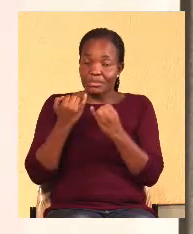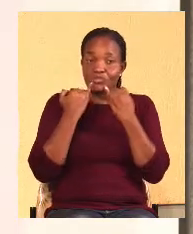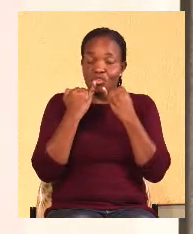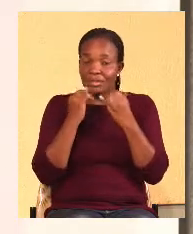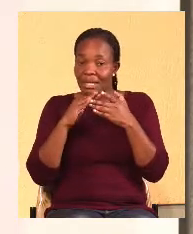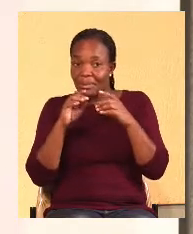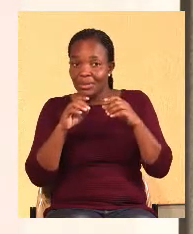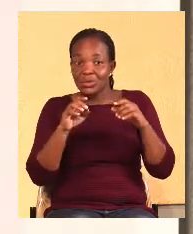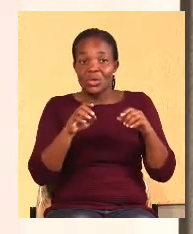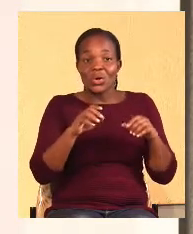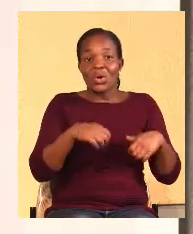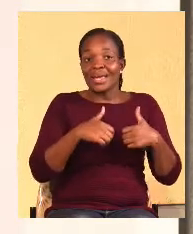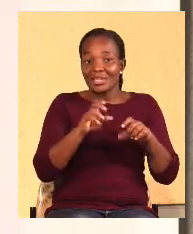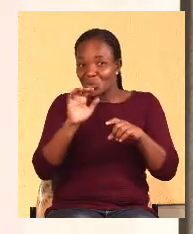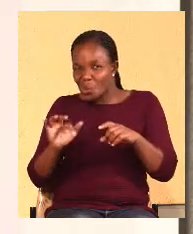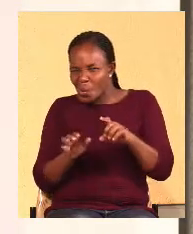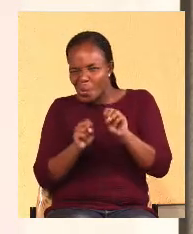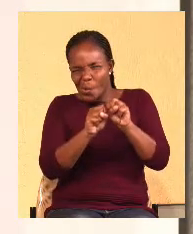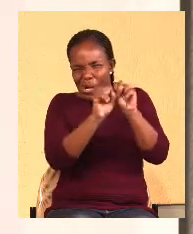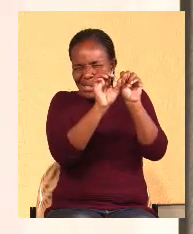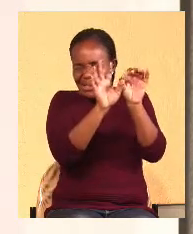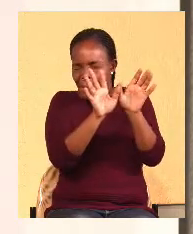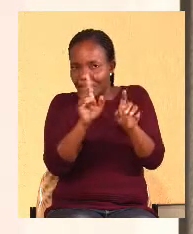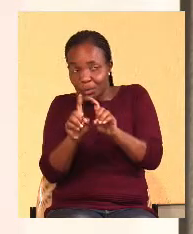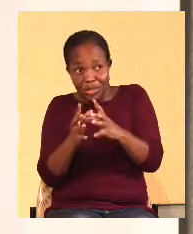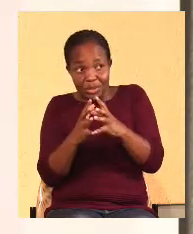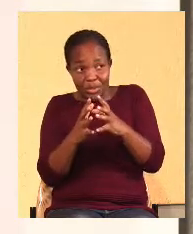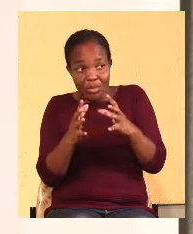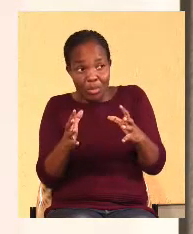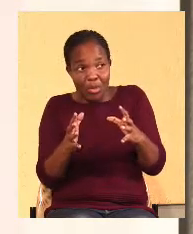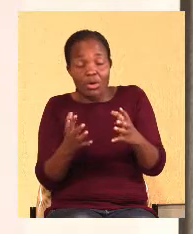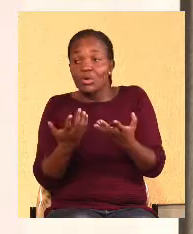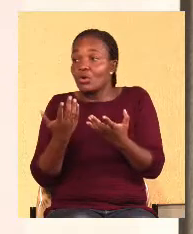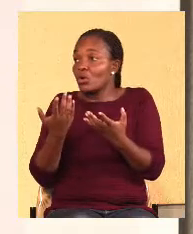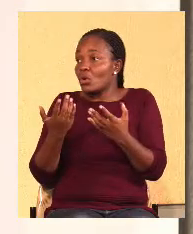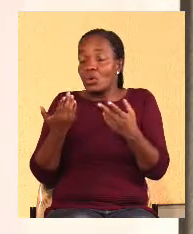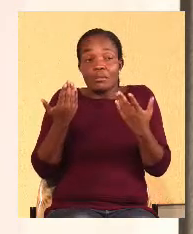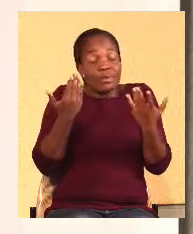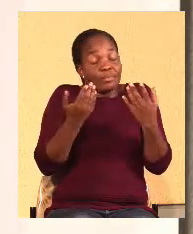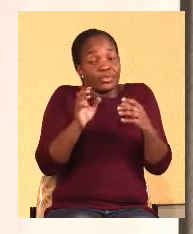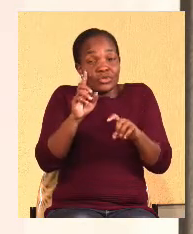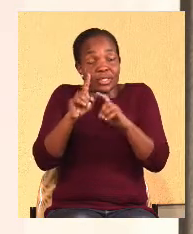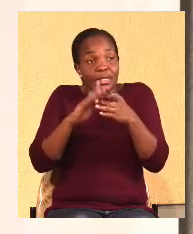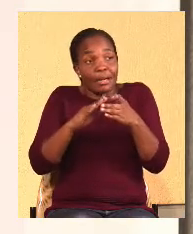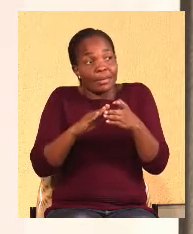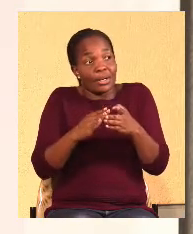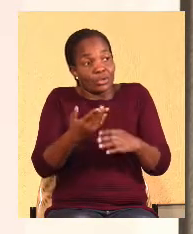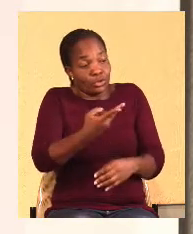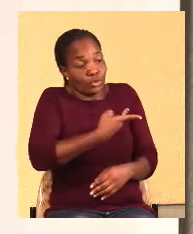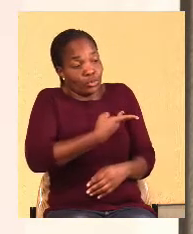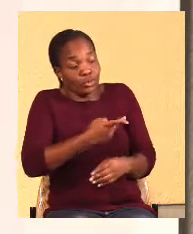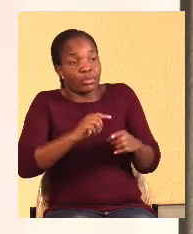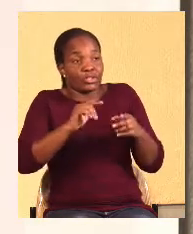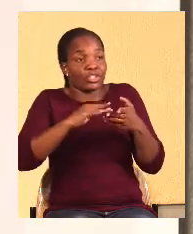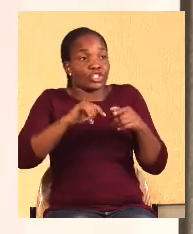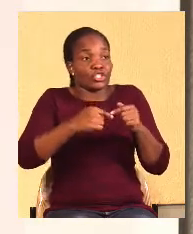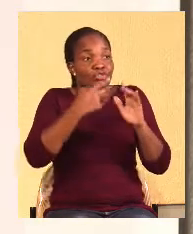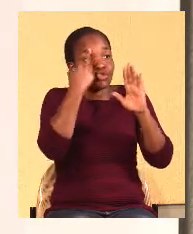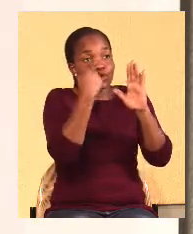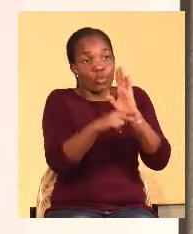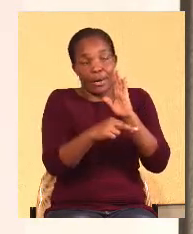questions. I've noticed one of the journalists that wanted to ask a question, or it can also relate to part two of the